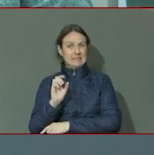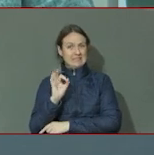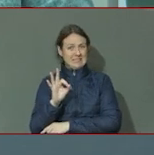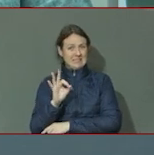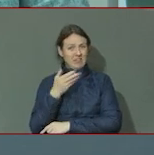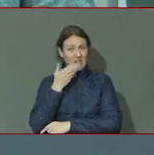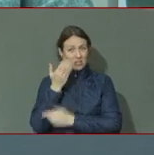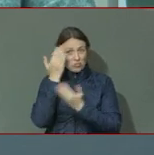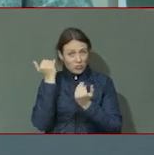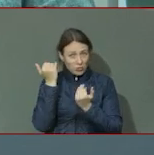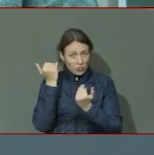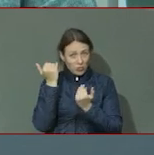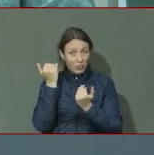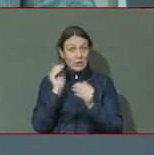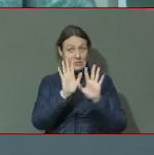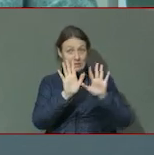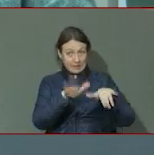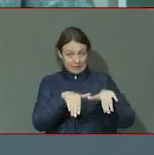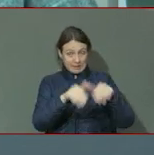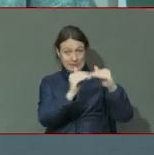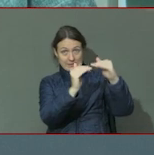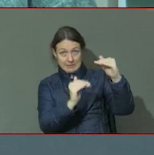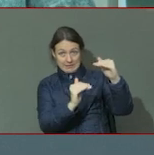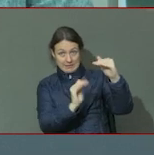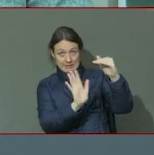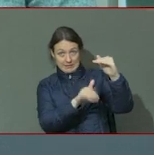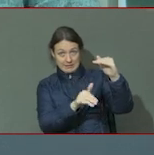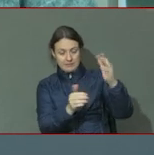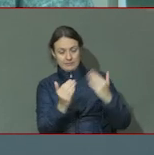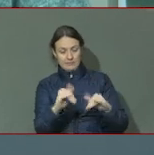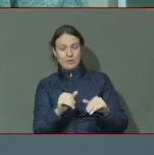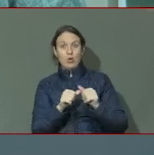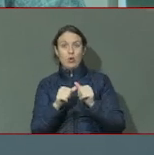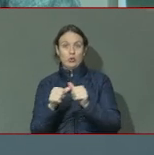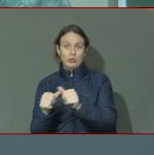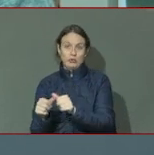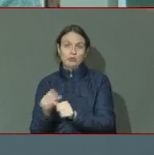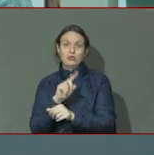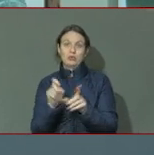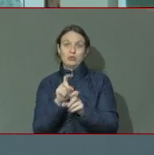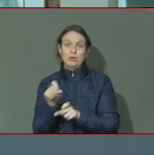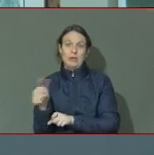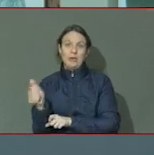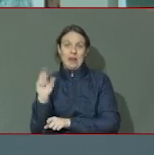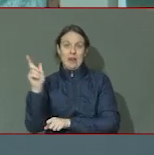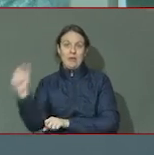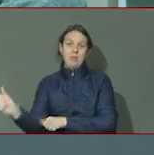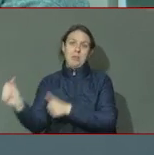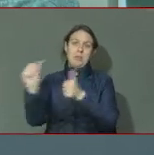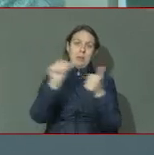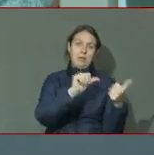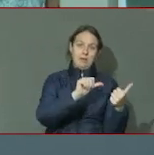just continue, please. Don't sit there the whole time. Continue, and then you can come back rather at the end.